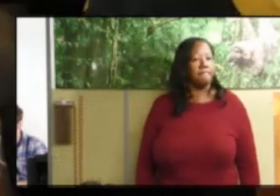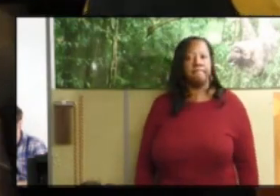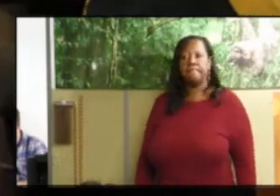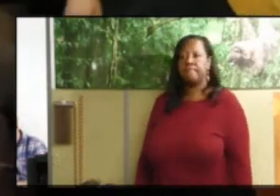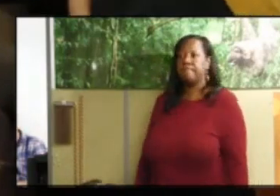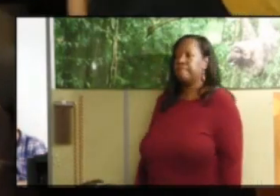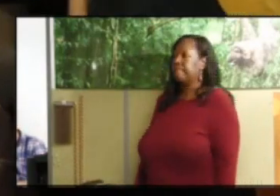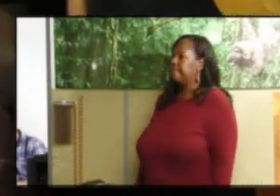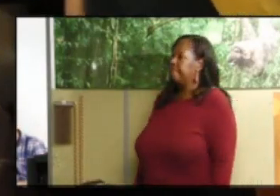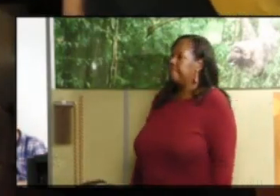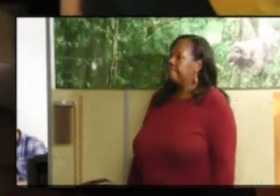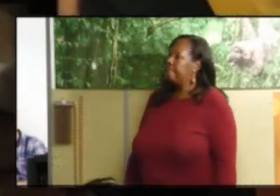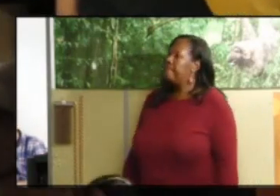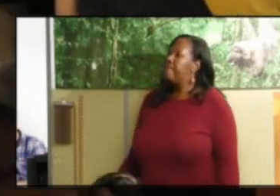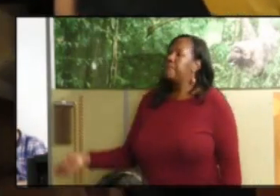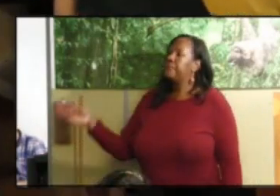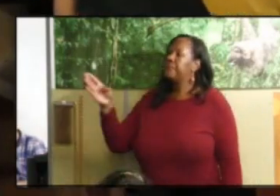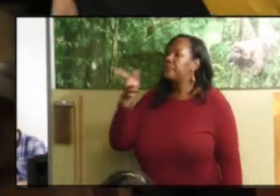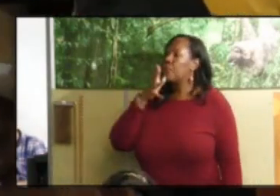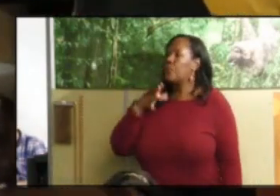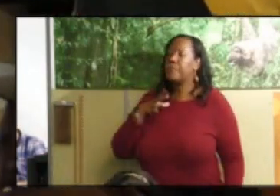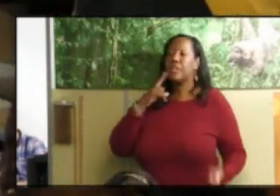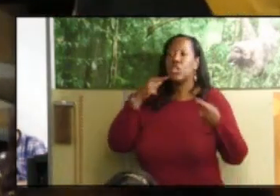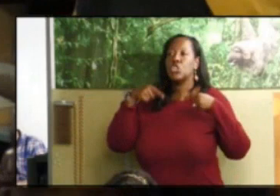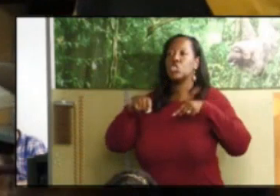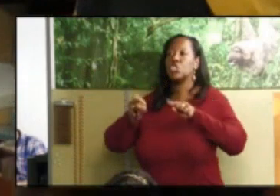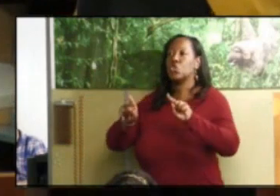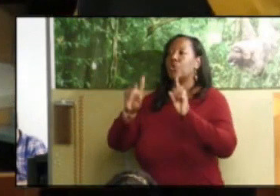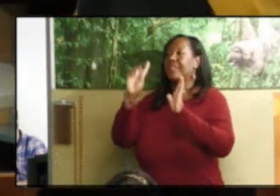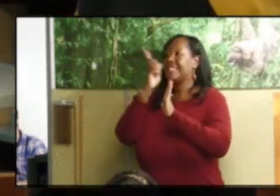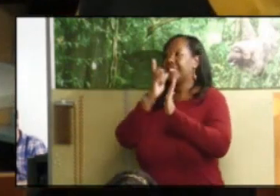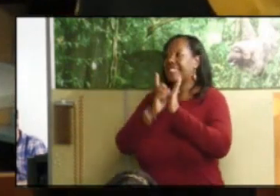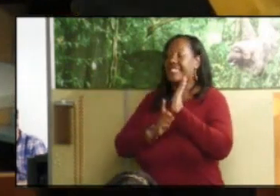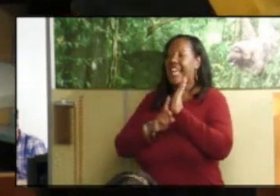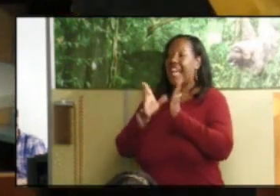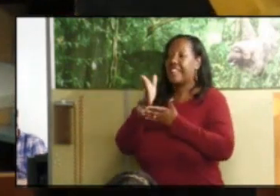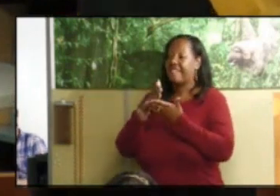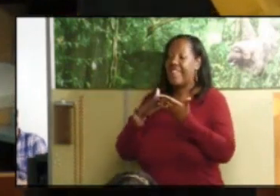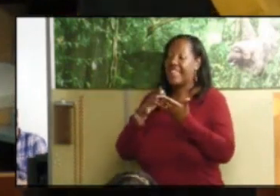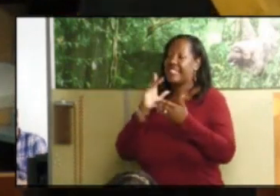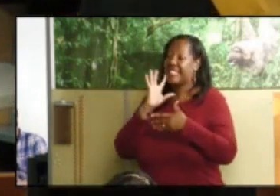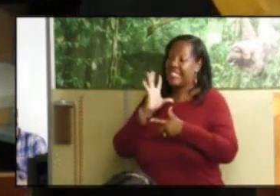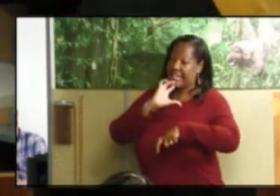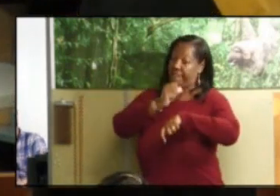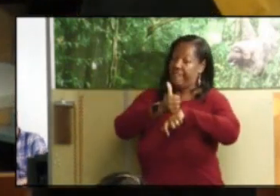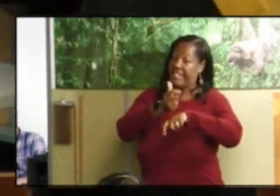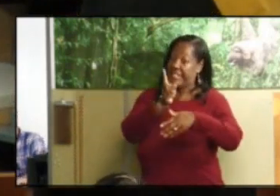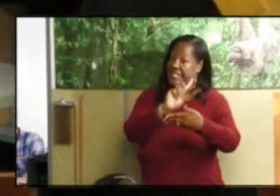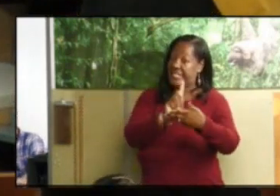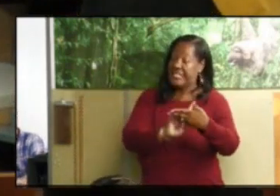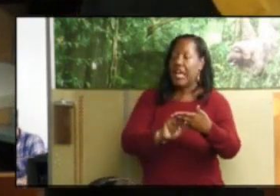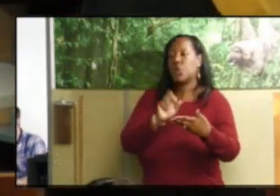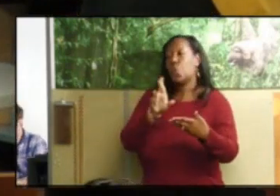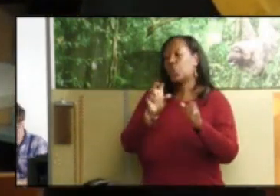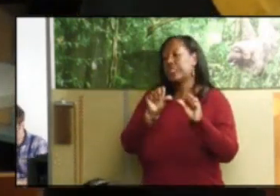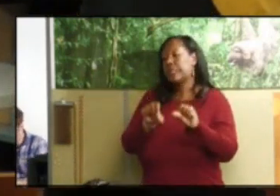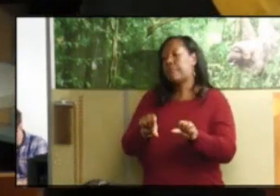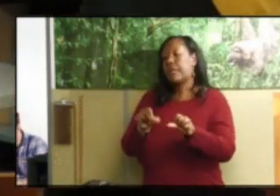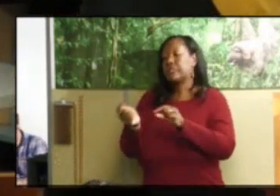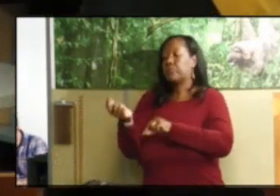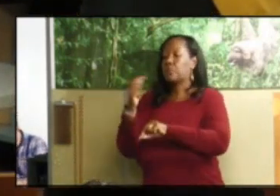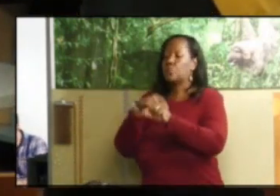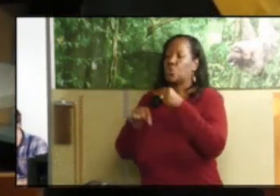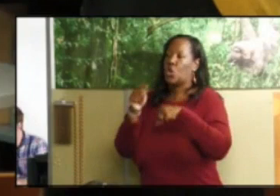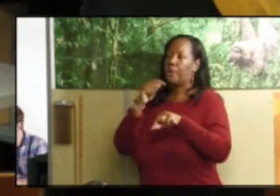You had your hand raised too. During the design phase, is it a fixed design or is it possible to retrofit it